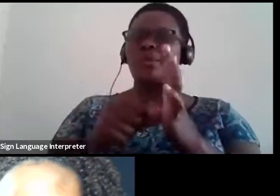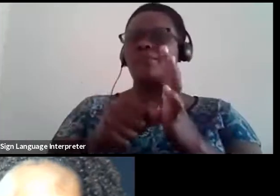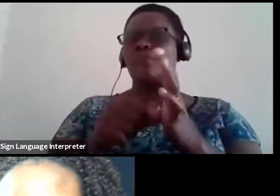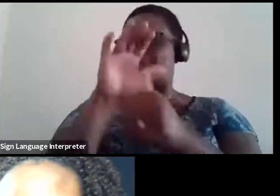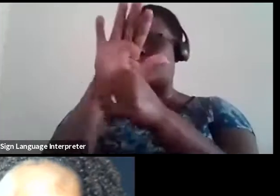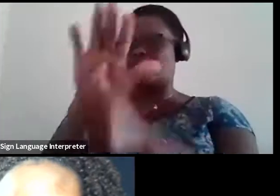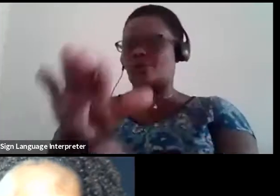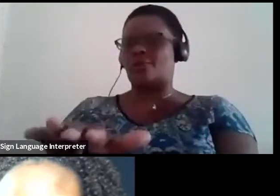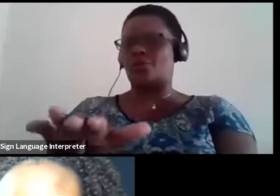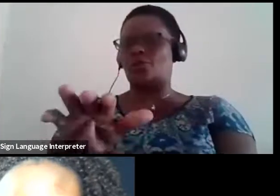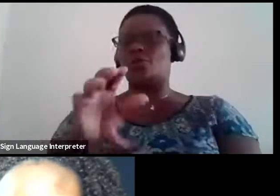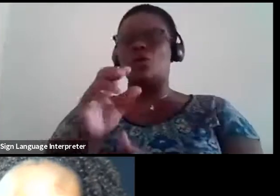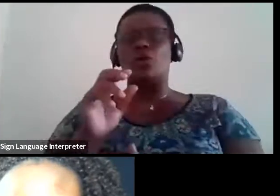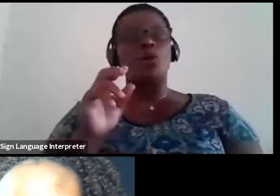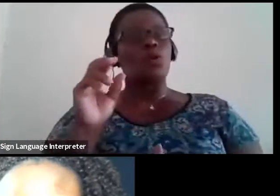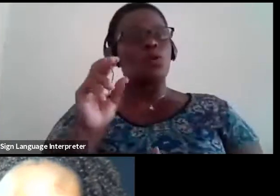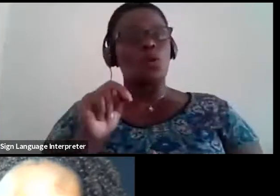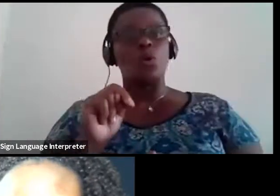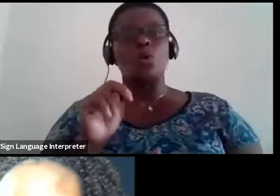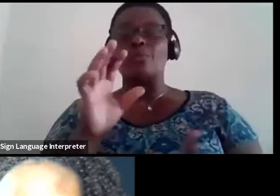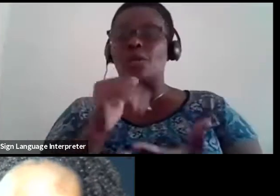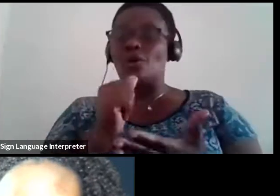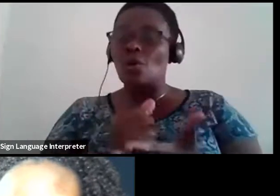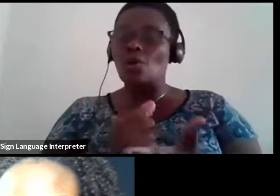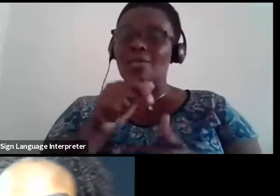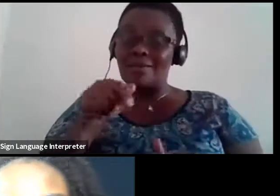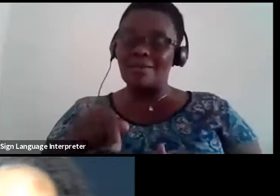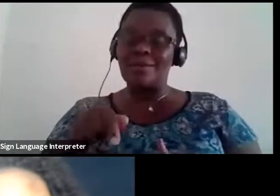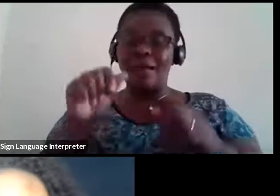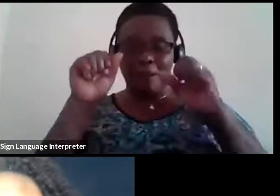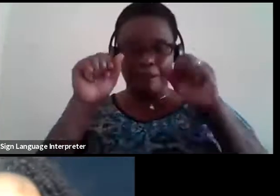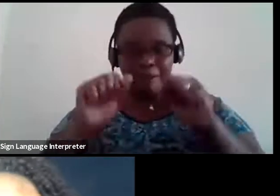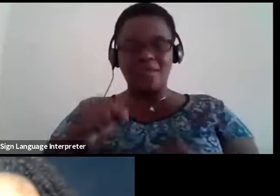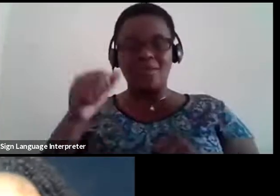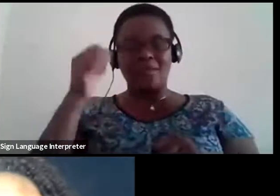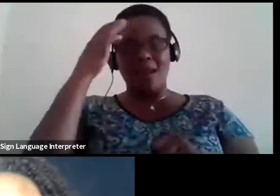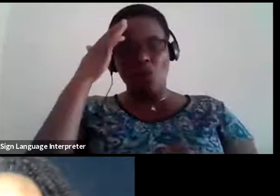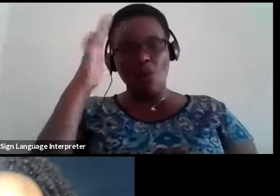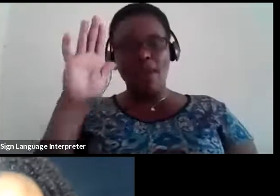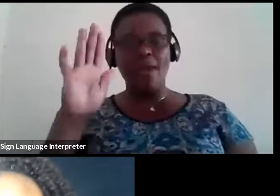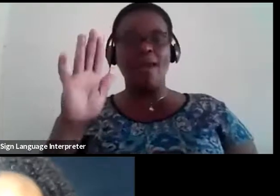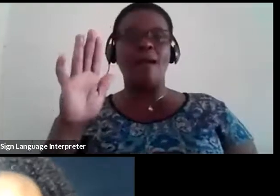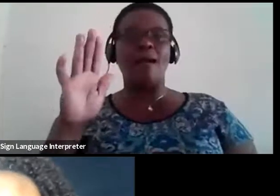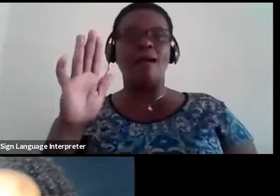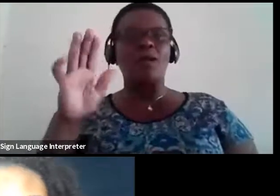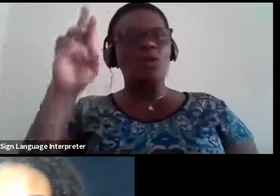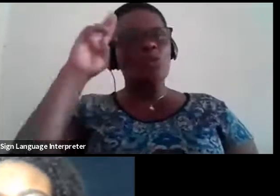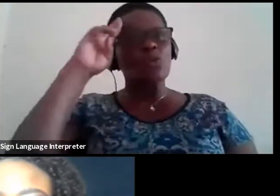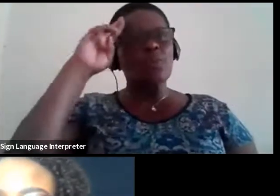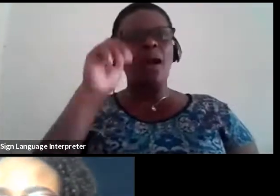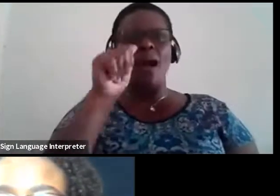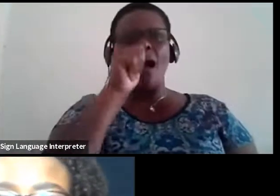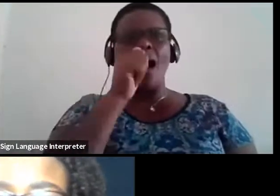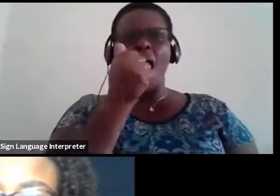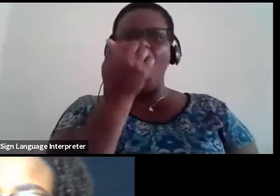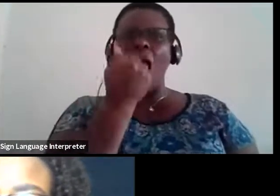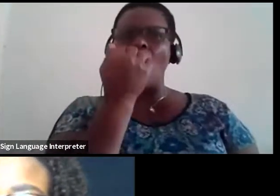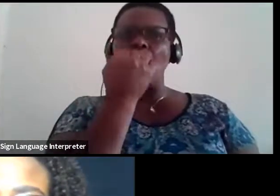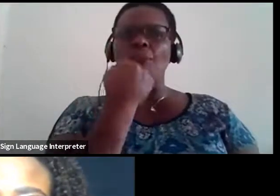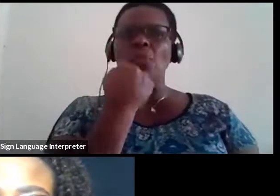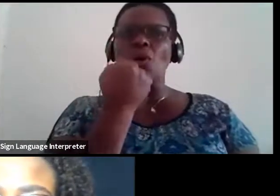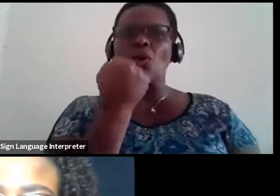For example, you know what Apple did with their recent iOS updates, where they allow the end user to decide